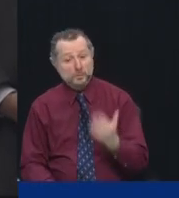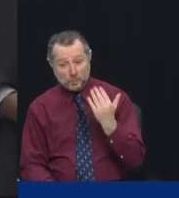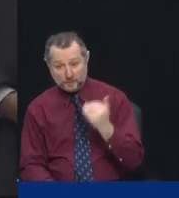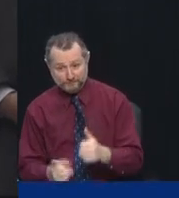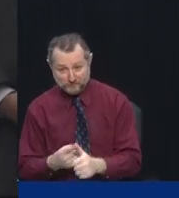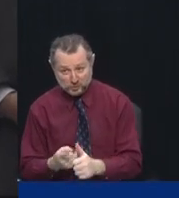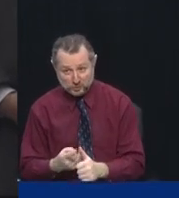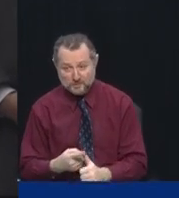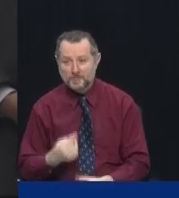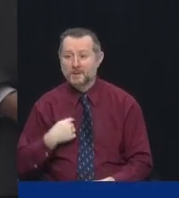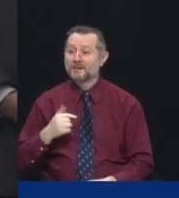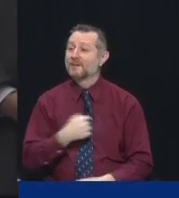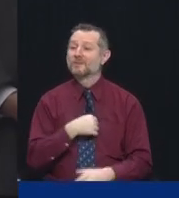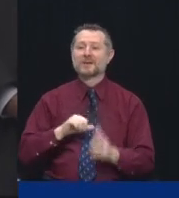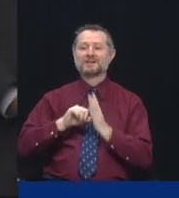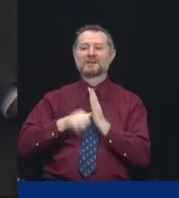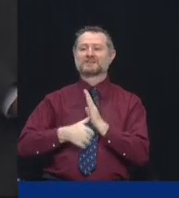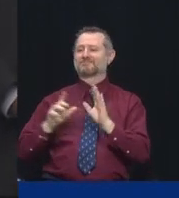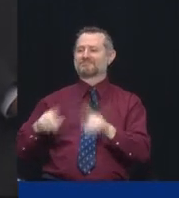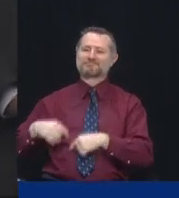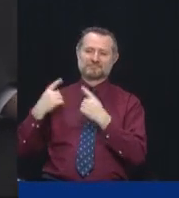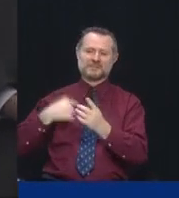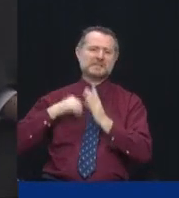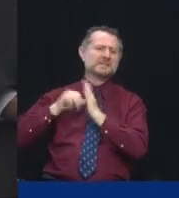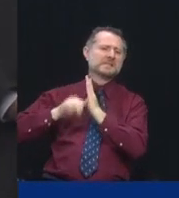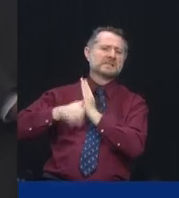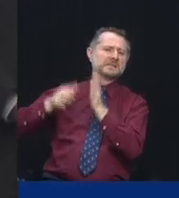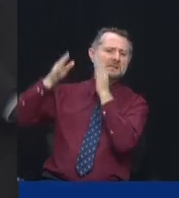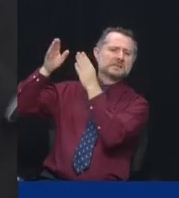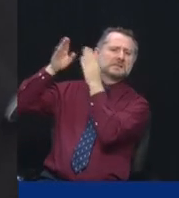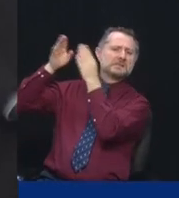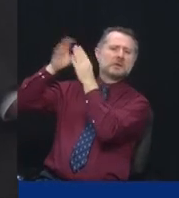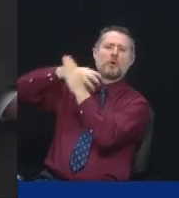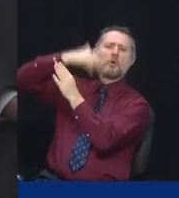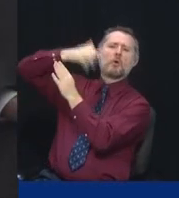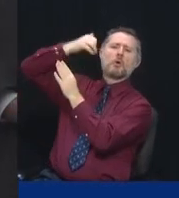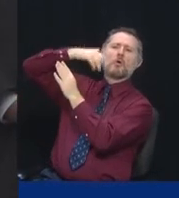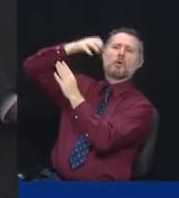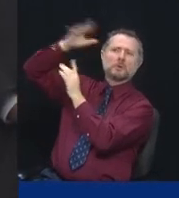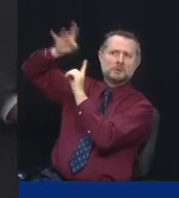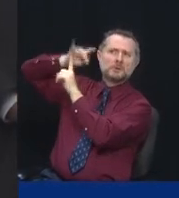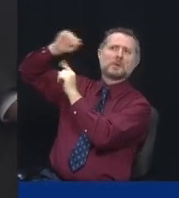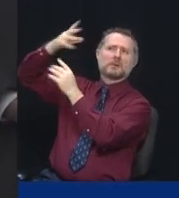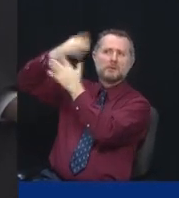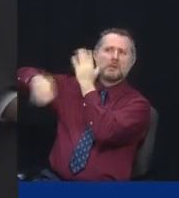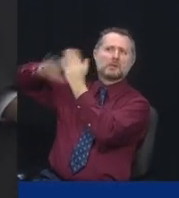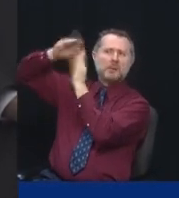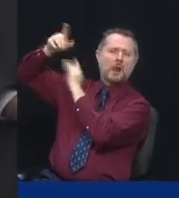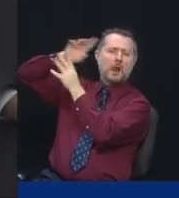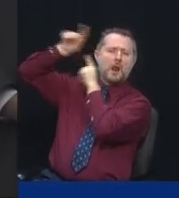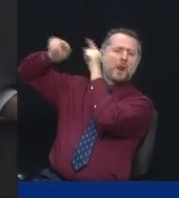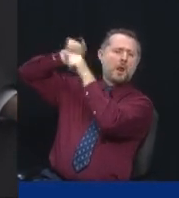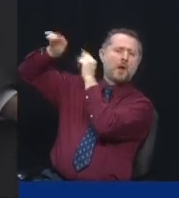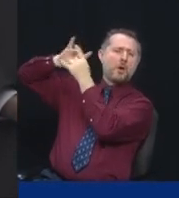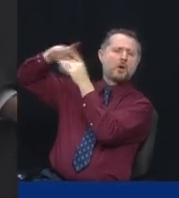COVID from day one was always about older people. Older people are more vulnerable. Older people are more vulnerable.